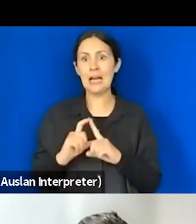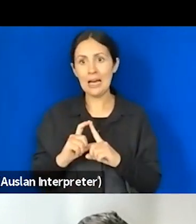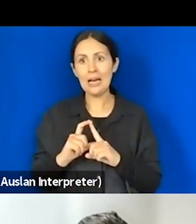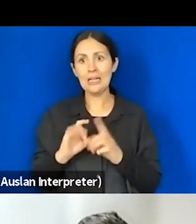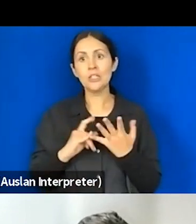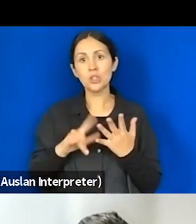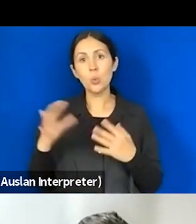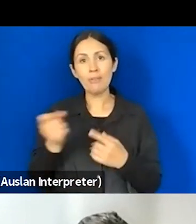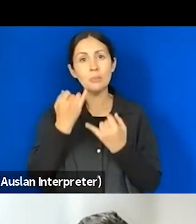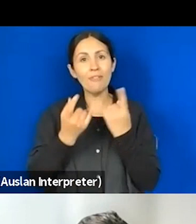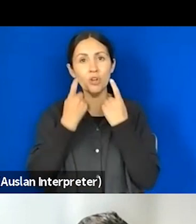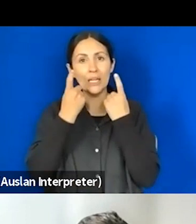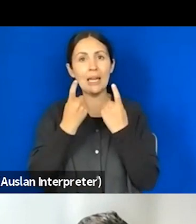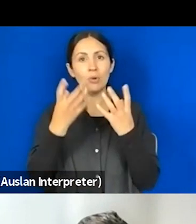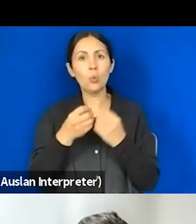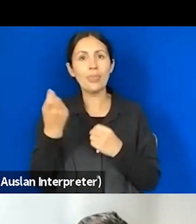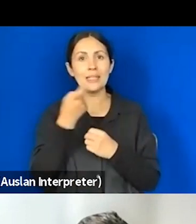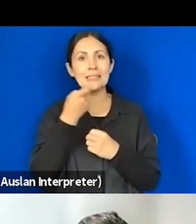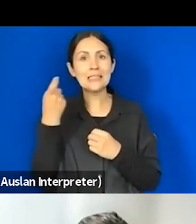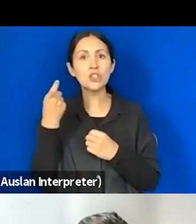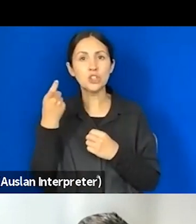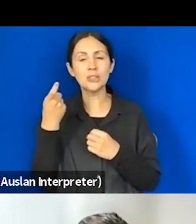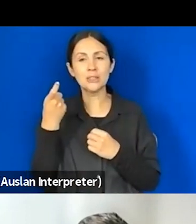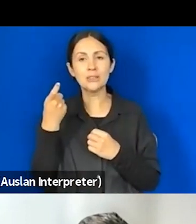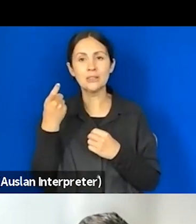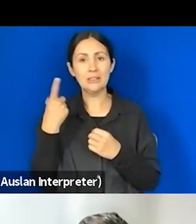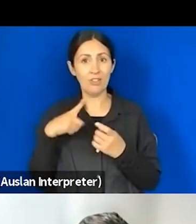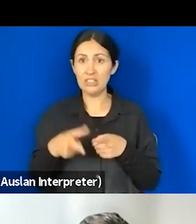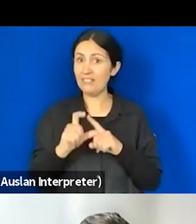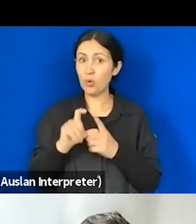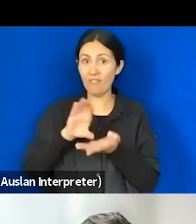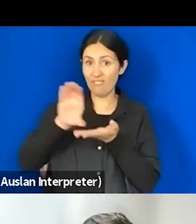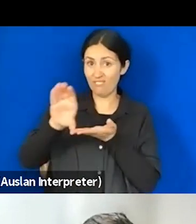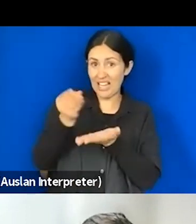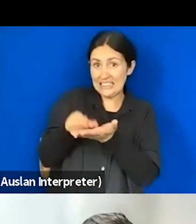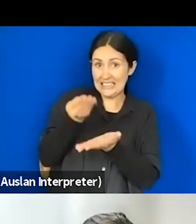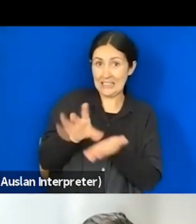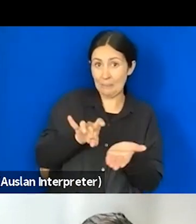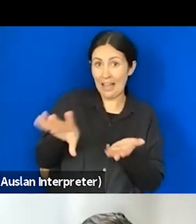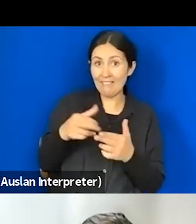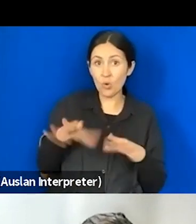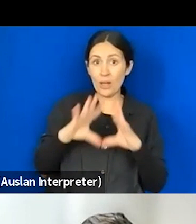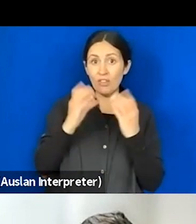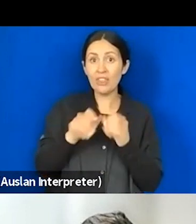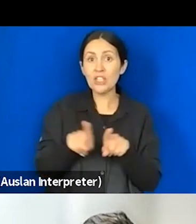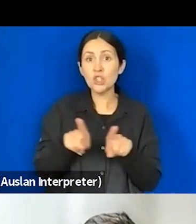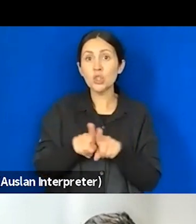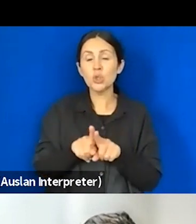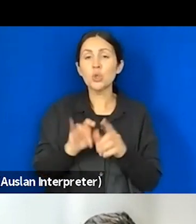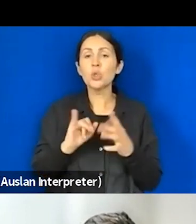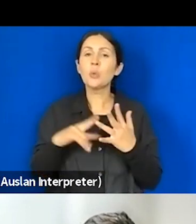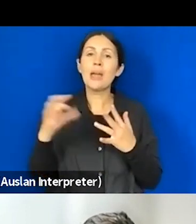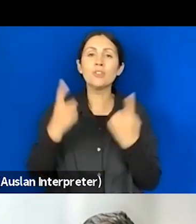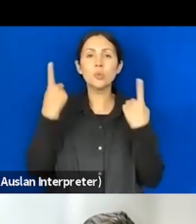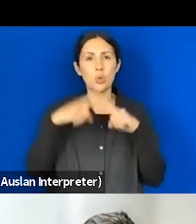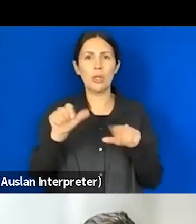face in the addiction area. And it's going to be very difficult to fund that. So we have to look for the sort of more compromised models, I think,